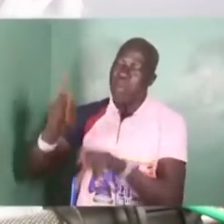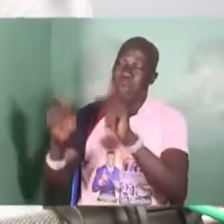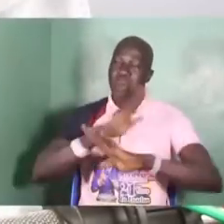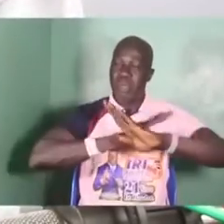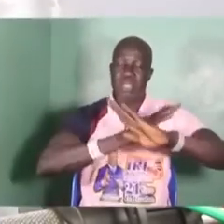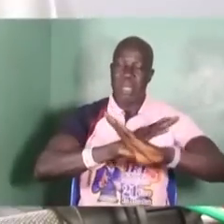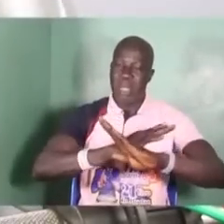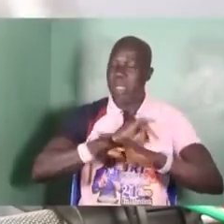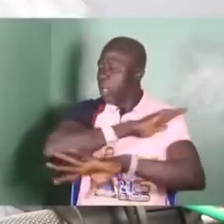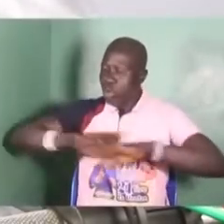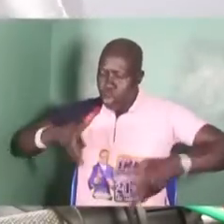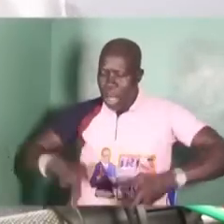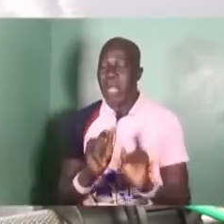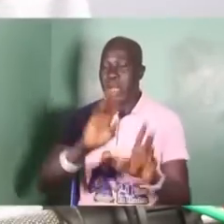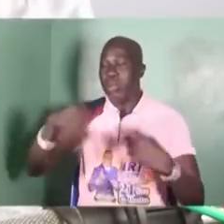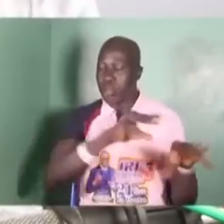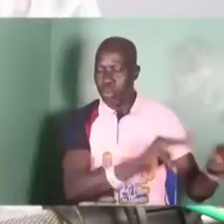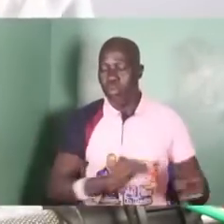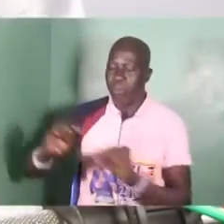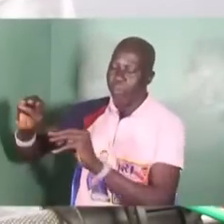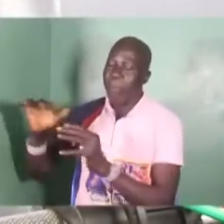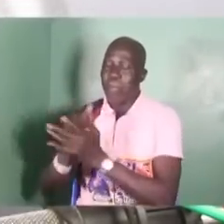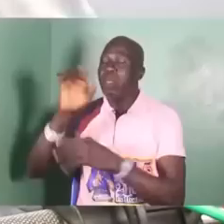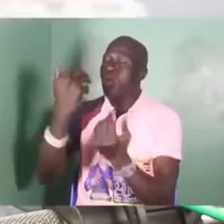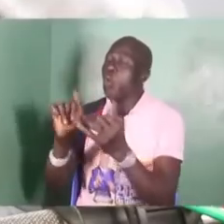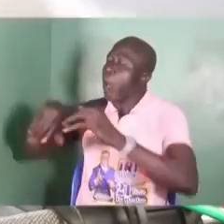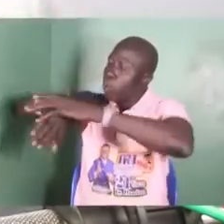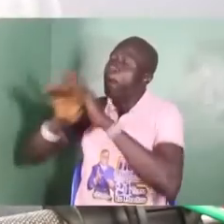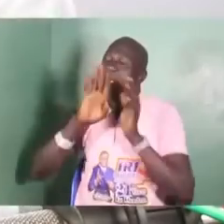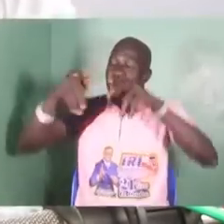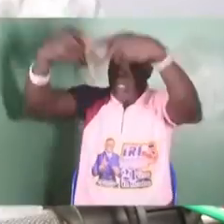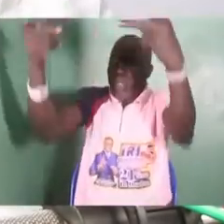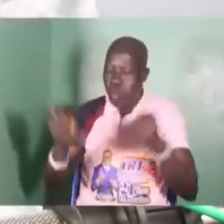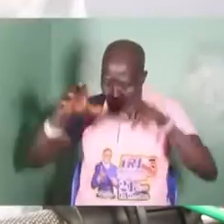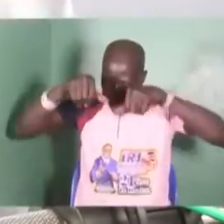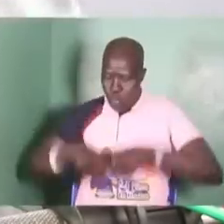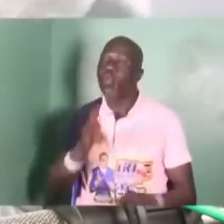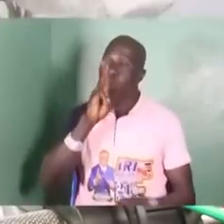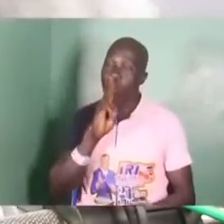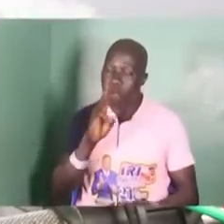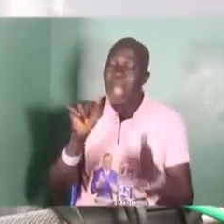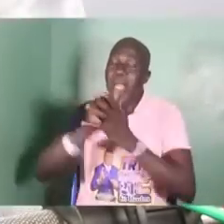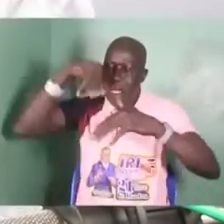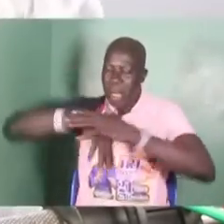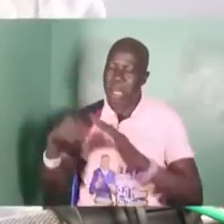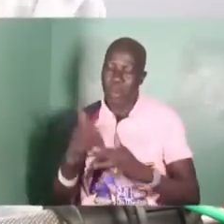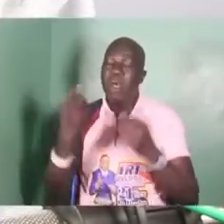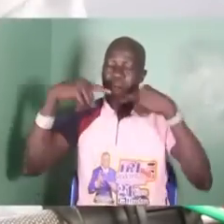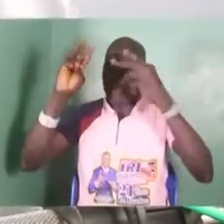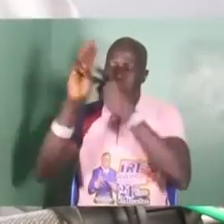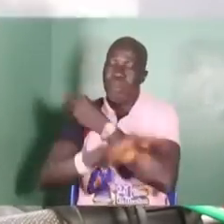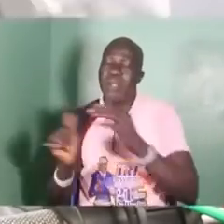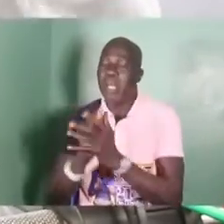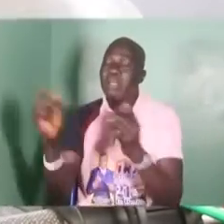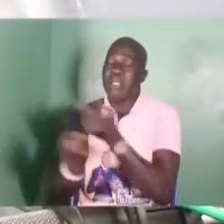Don't be so joyful. Don't be so joyful. Don't be so joyful. Loruko Jesus wari anuba oni wari